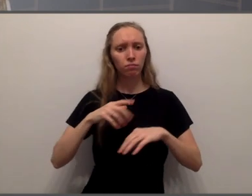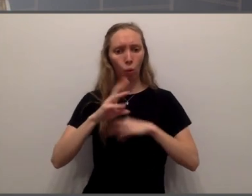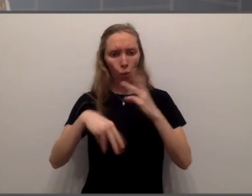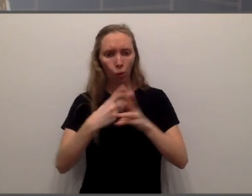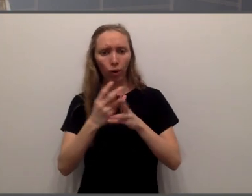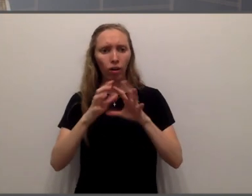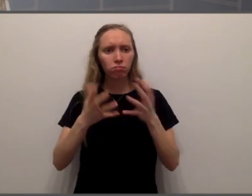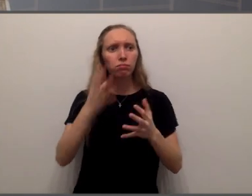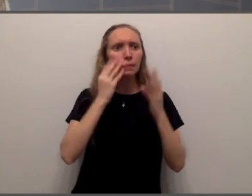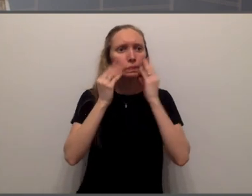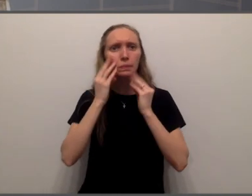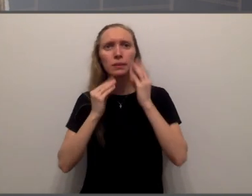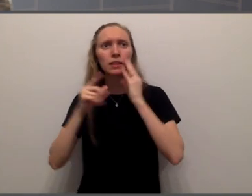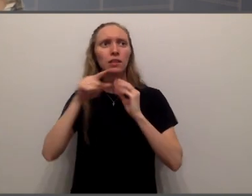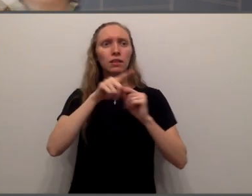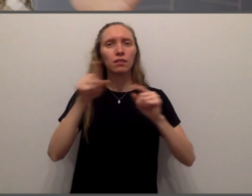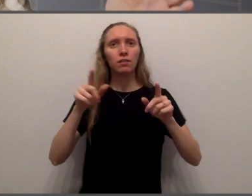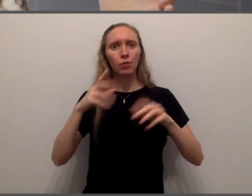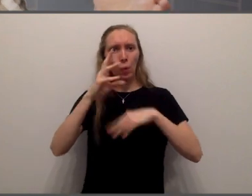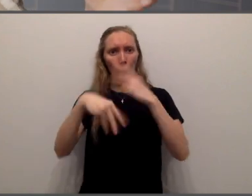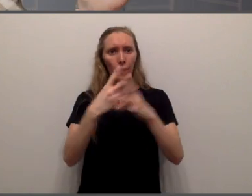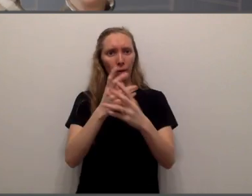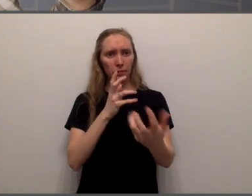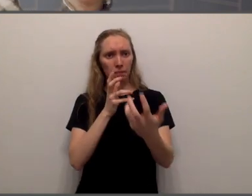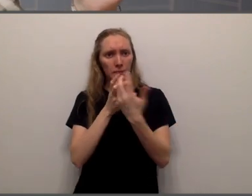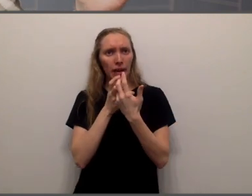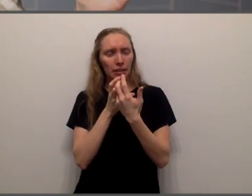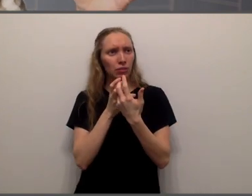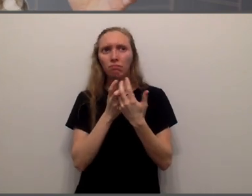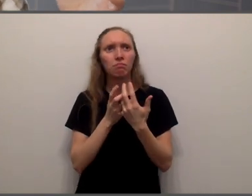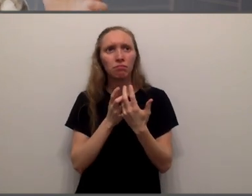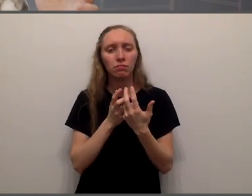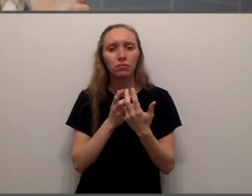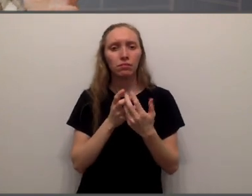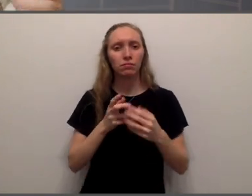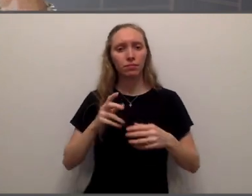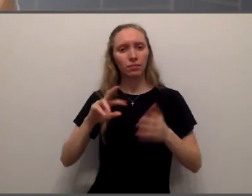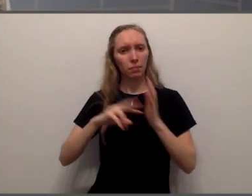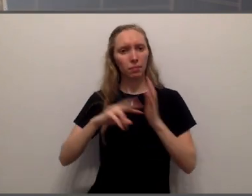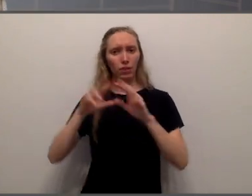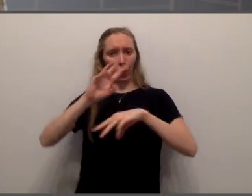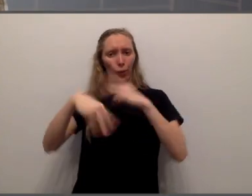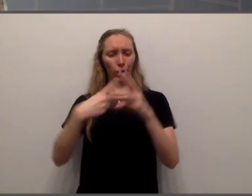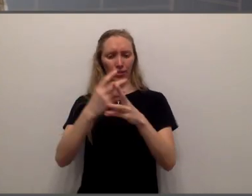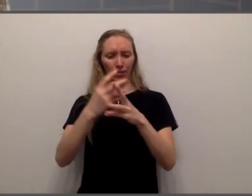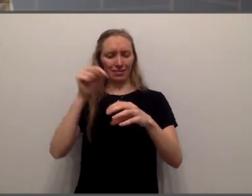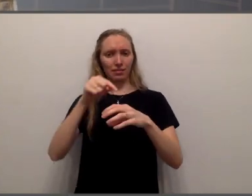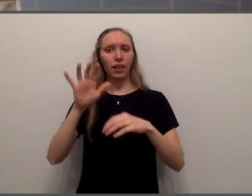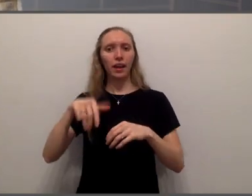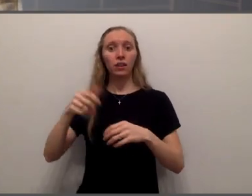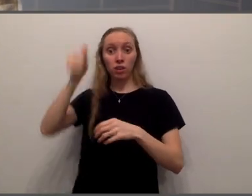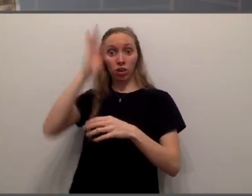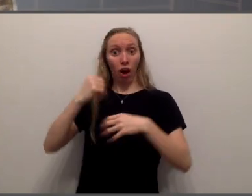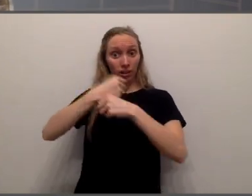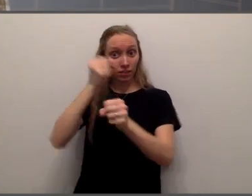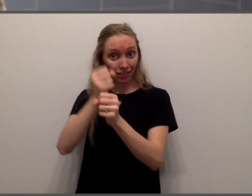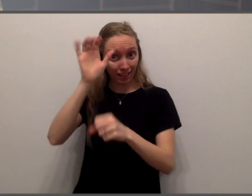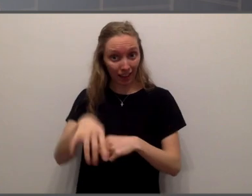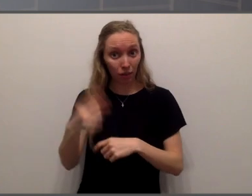Now, when I say that, I mean not God's creation, the world, but I mean our human creation,